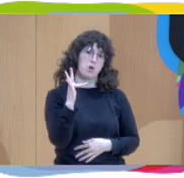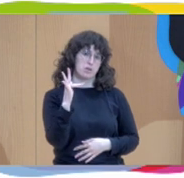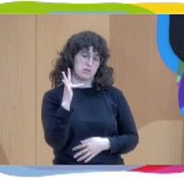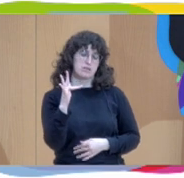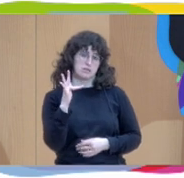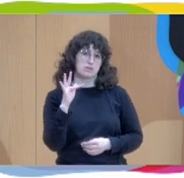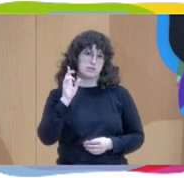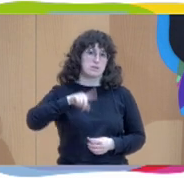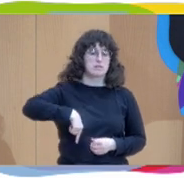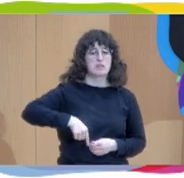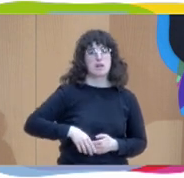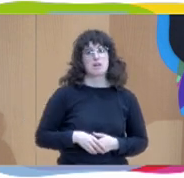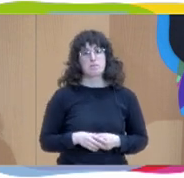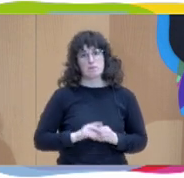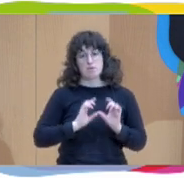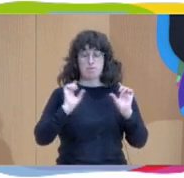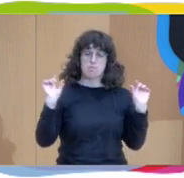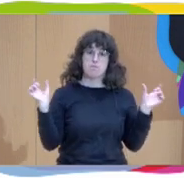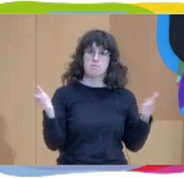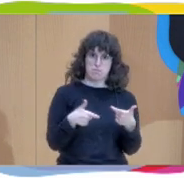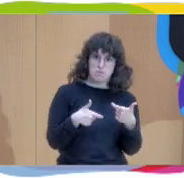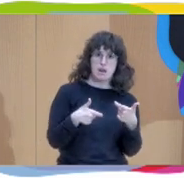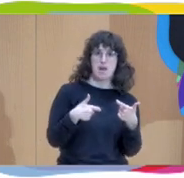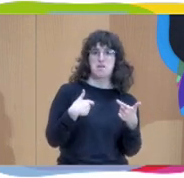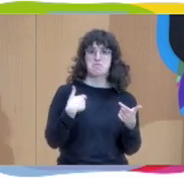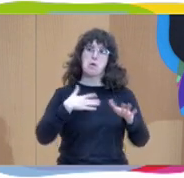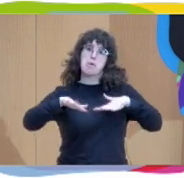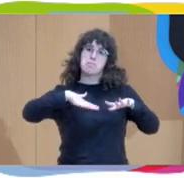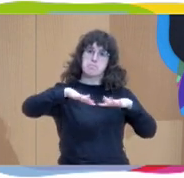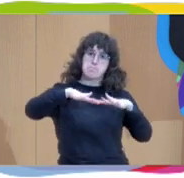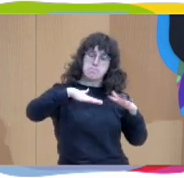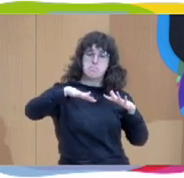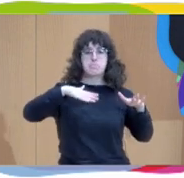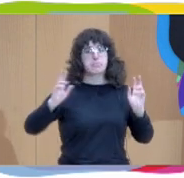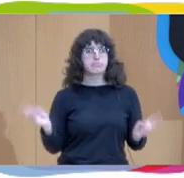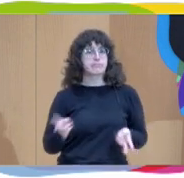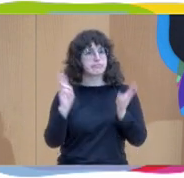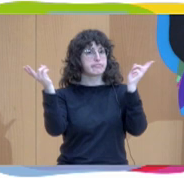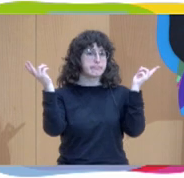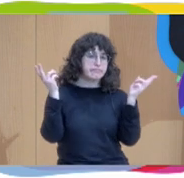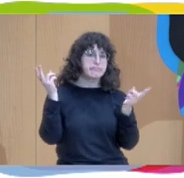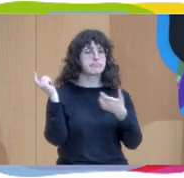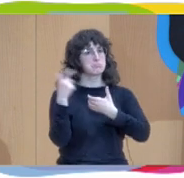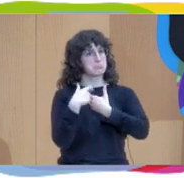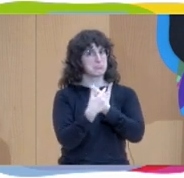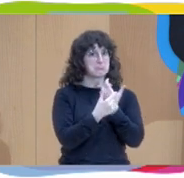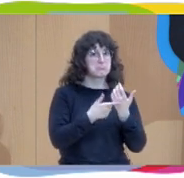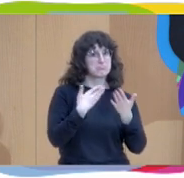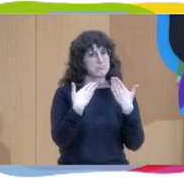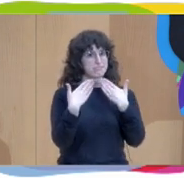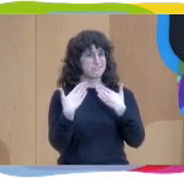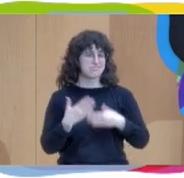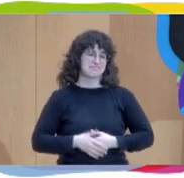were described very dynamic, effective and participative. And the family members also said that there were more